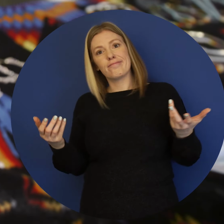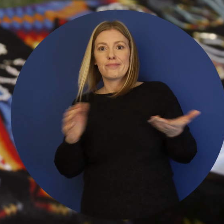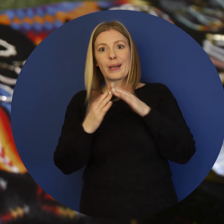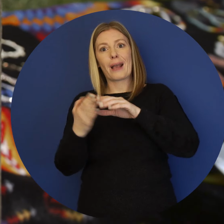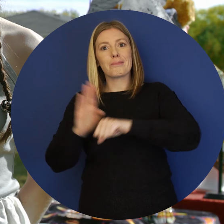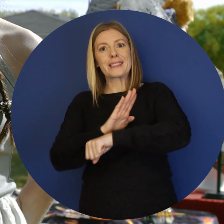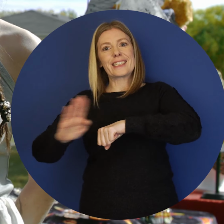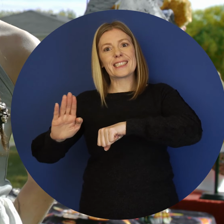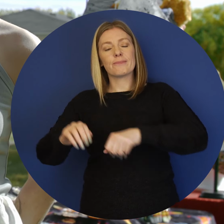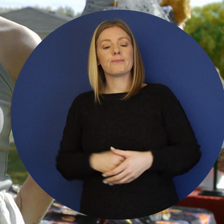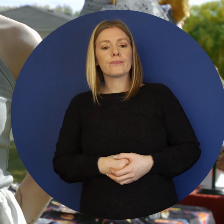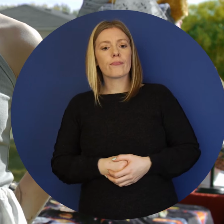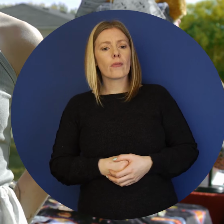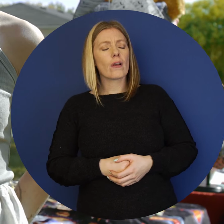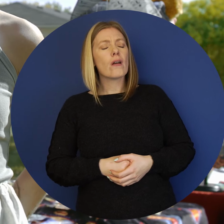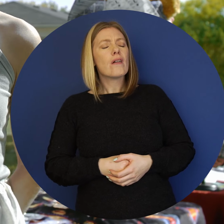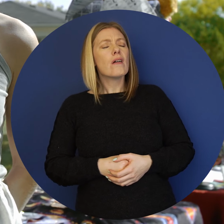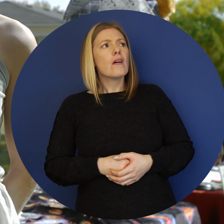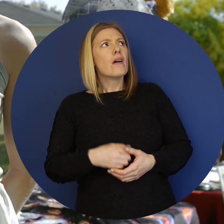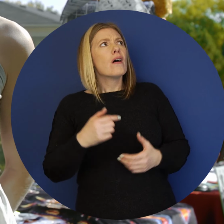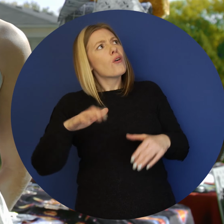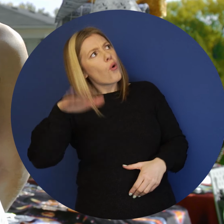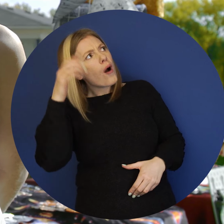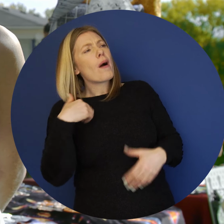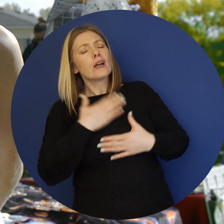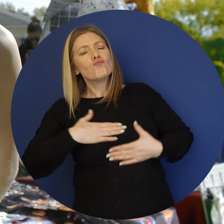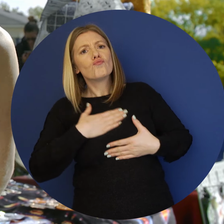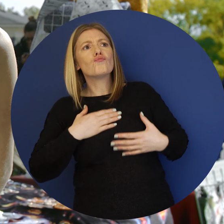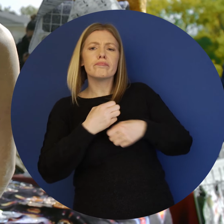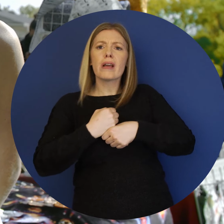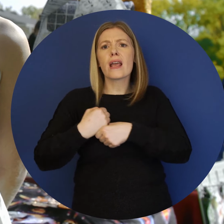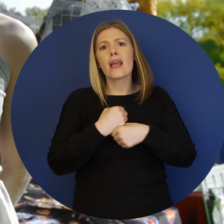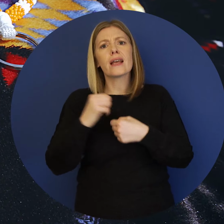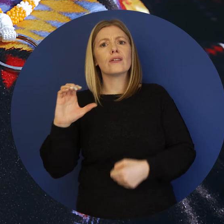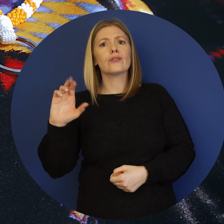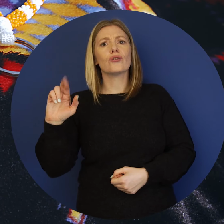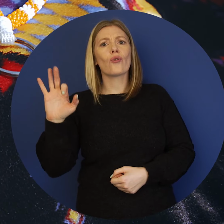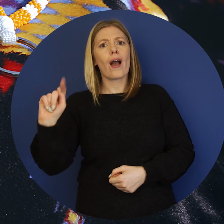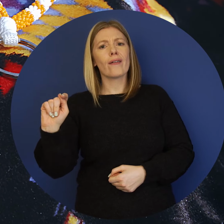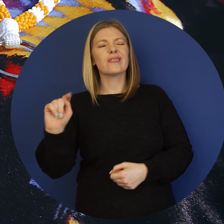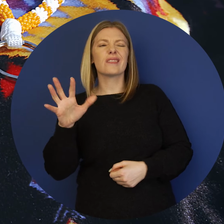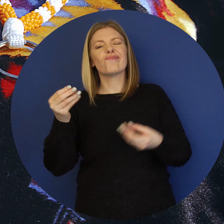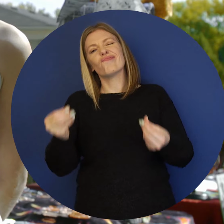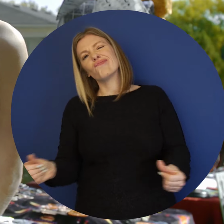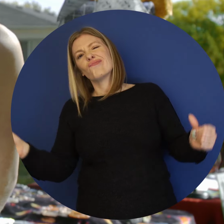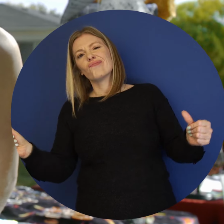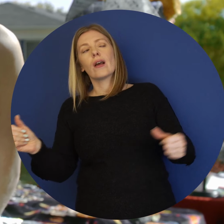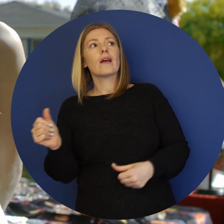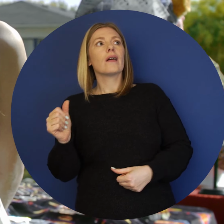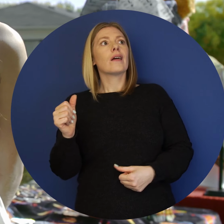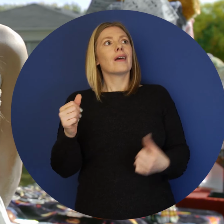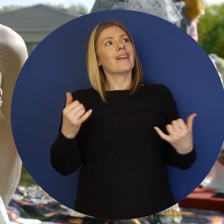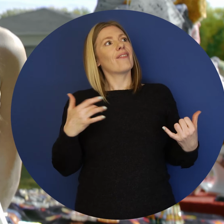I was always a crafty girl growing up. I kind of stopped doing it and then I kind of wanted to get closer to my culture. We're both Indigenous so